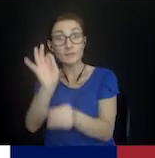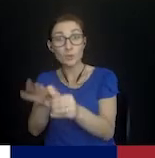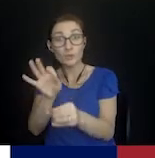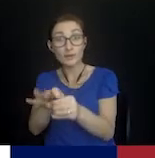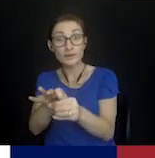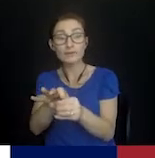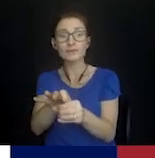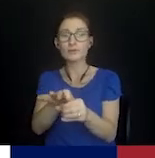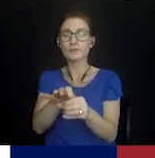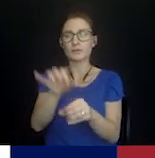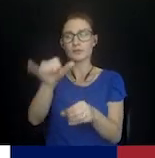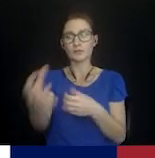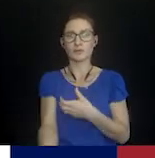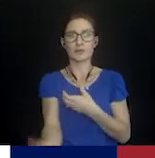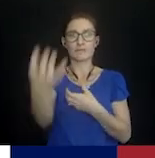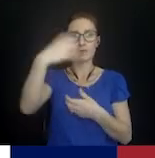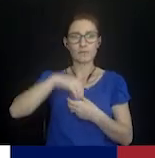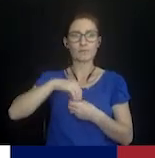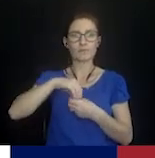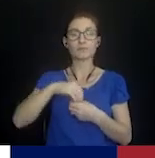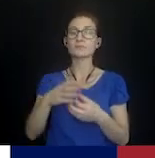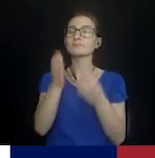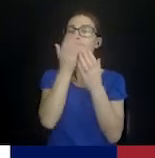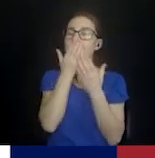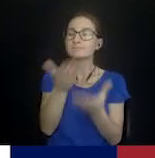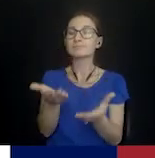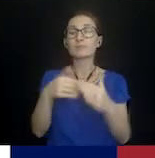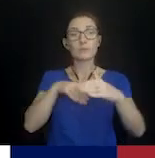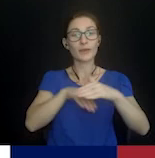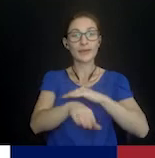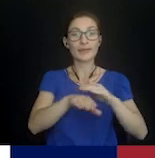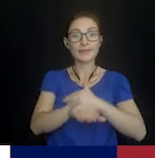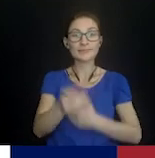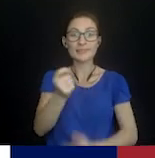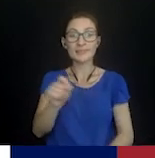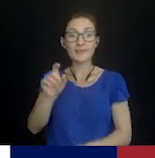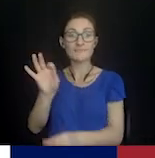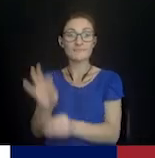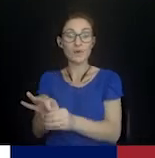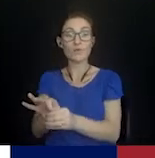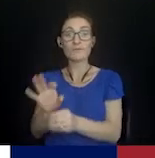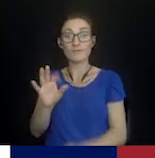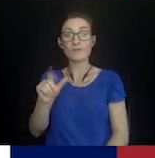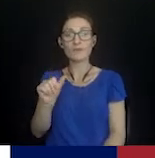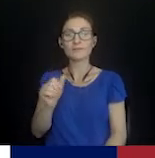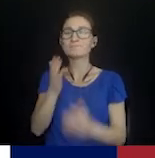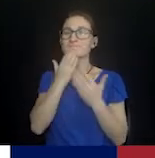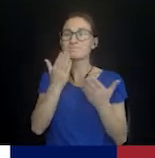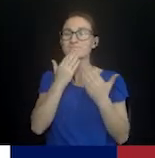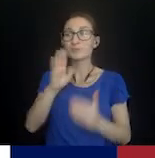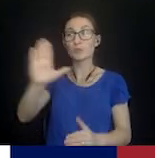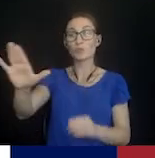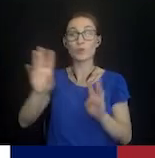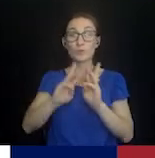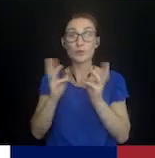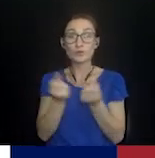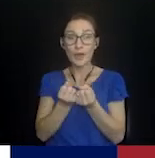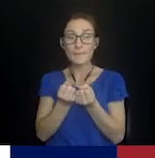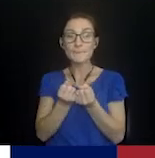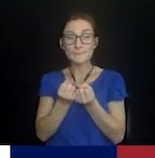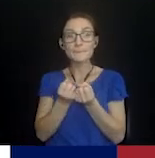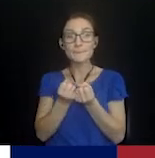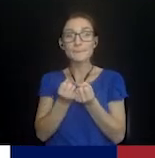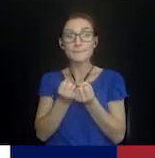getting involved. And thank you, Access to Vote Florida, for the workshop that the group